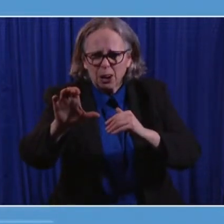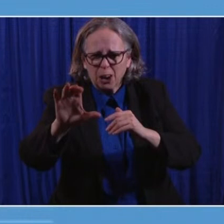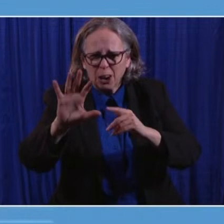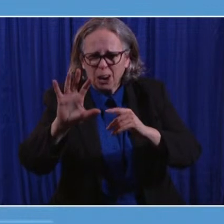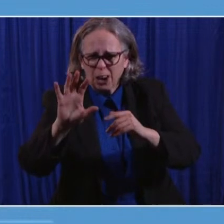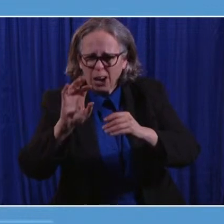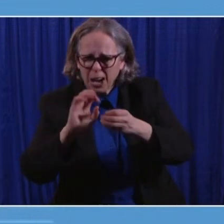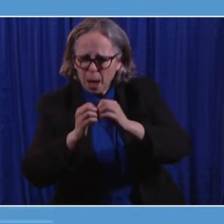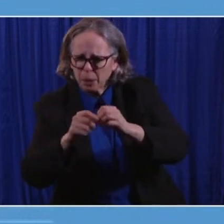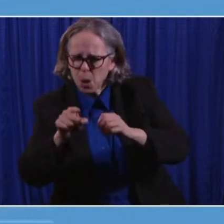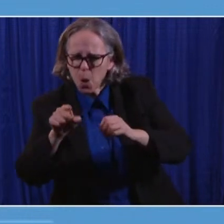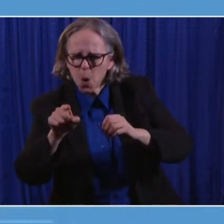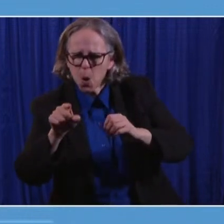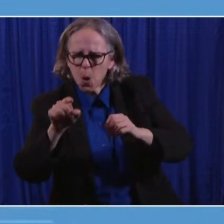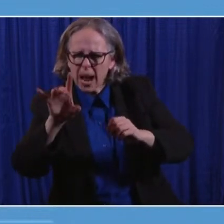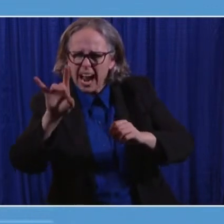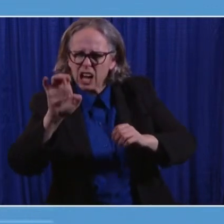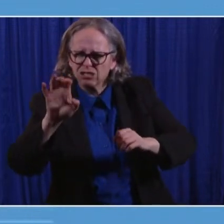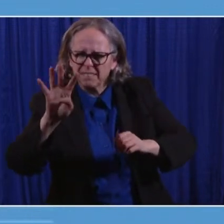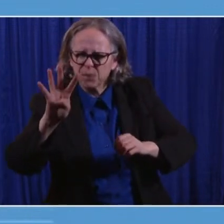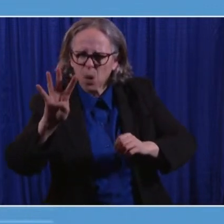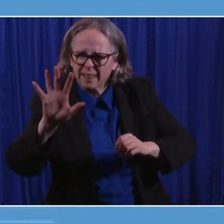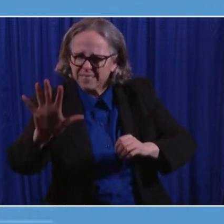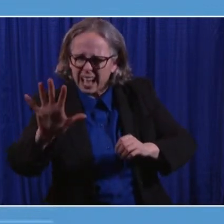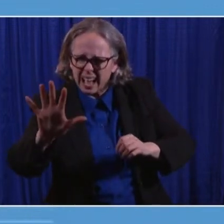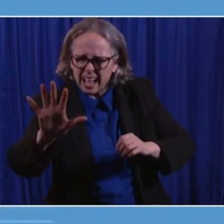16th, we were at 845.